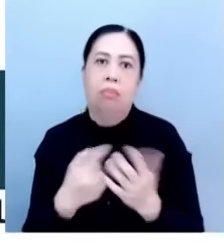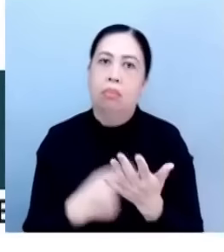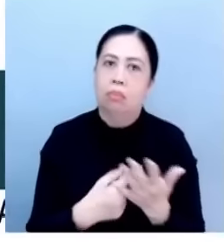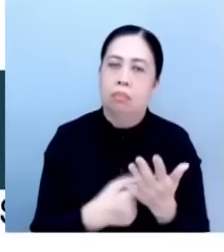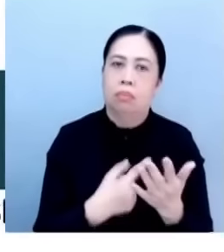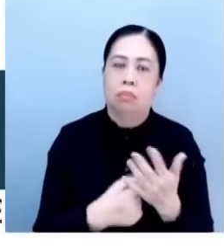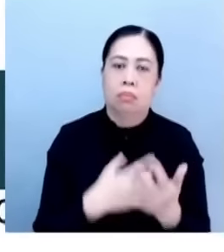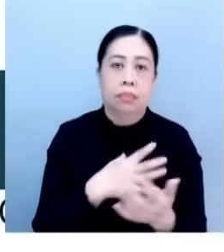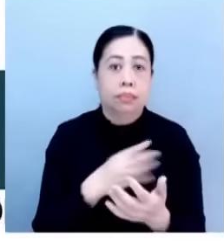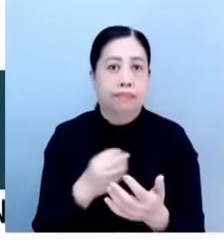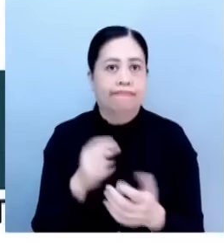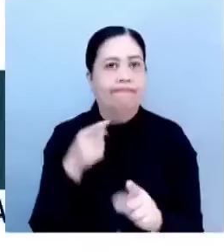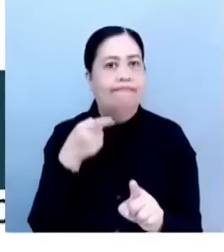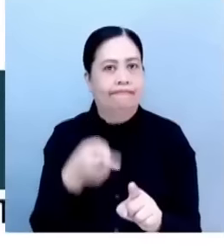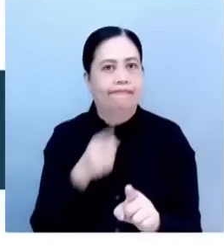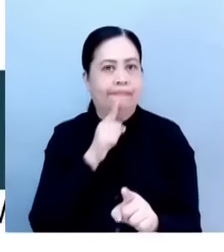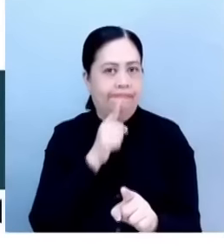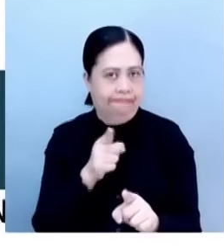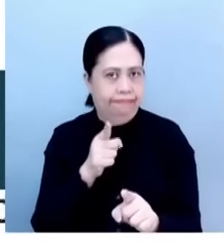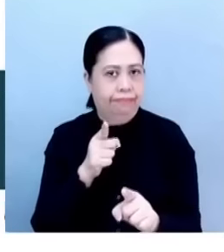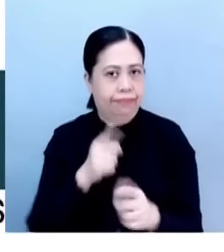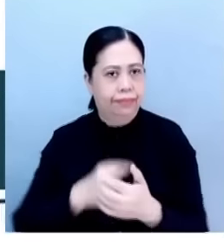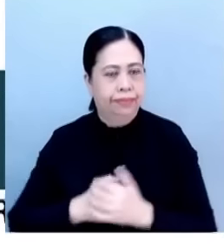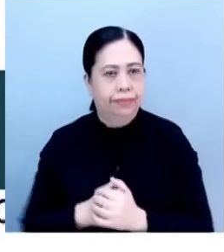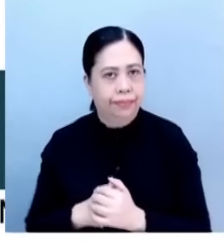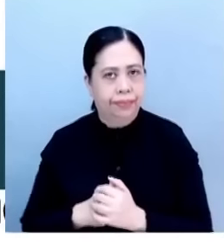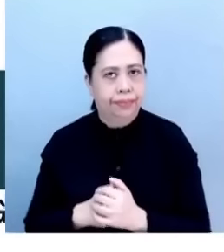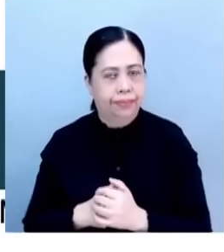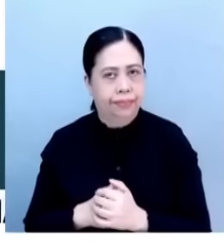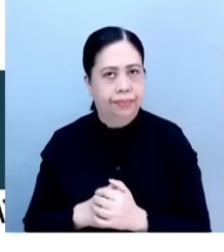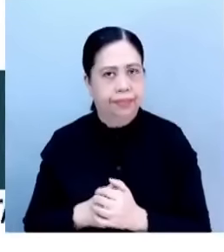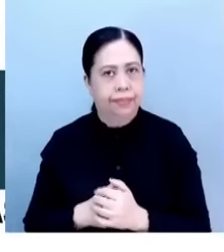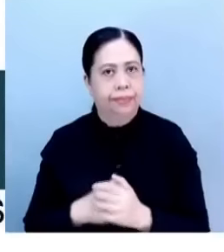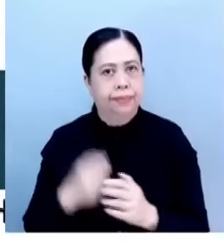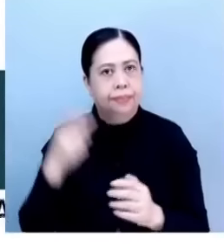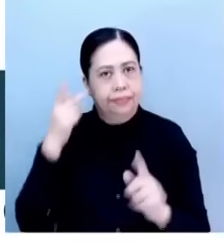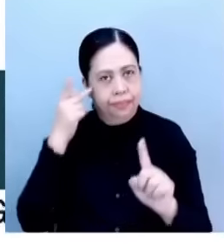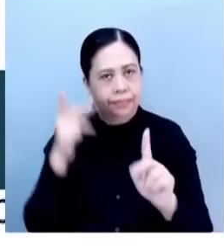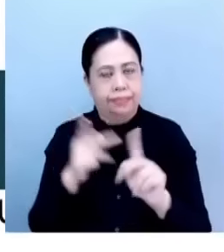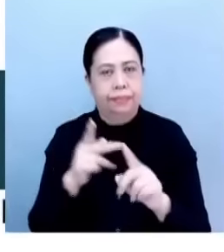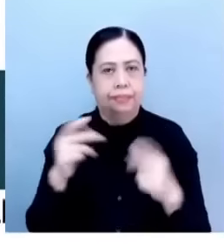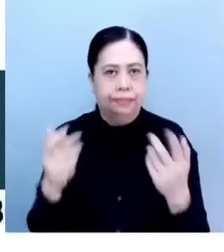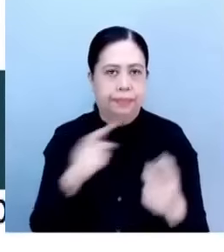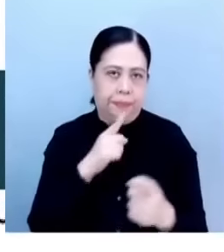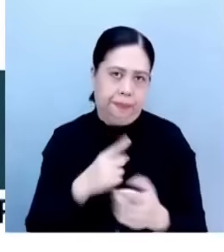At yun ang talagang aim namin.